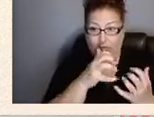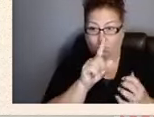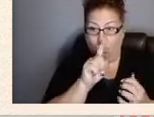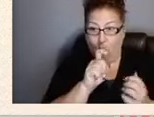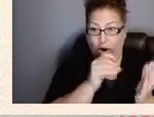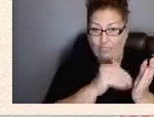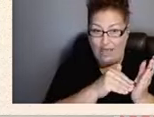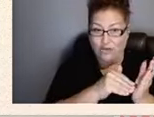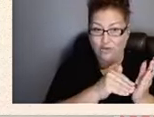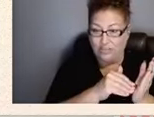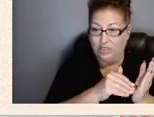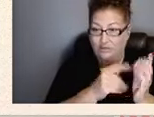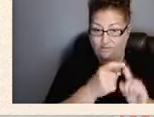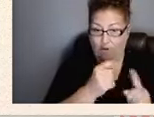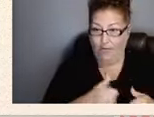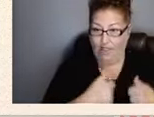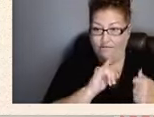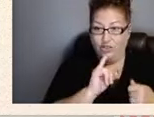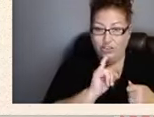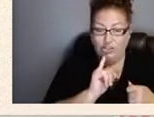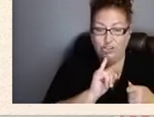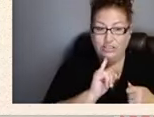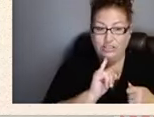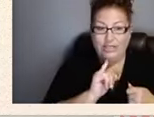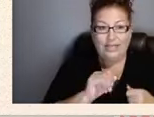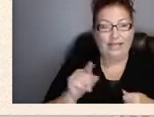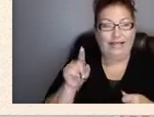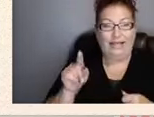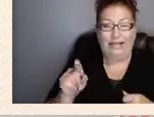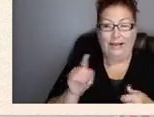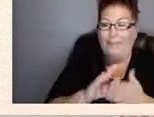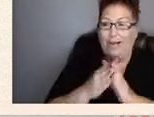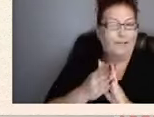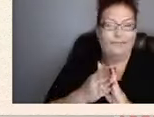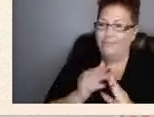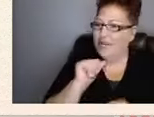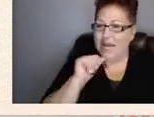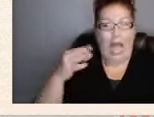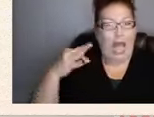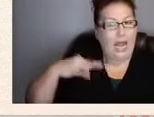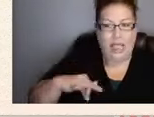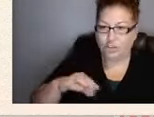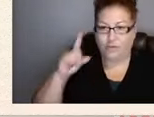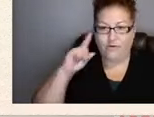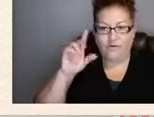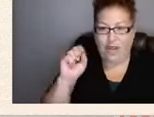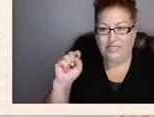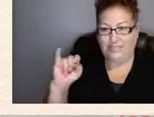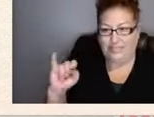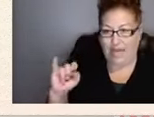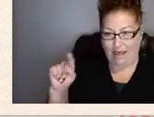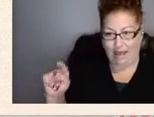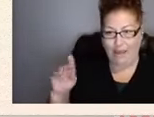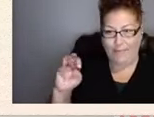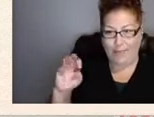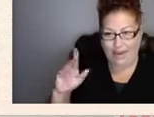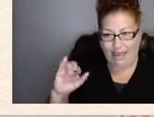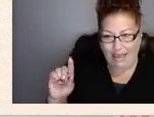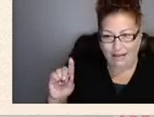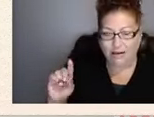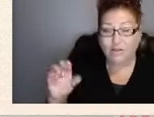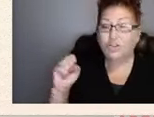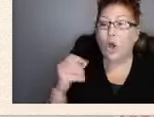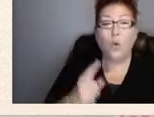life insurance policy, he has become ineligible for those benefits. So what we would need to